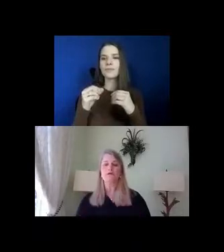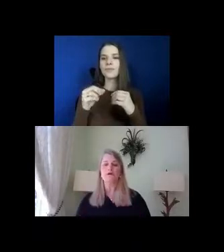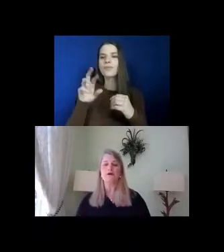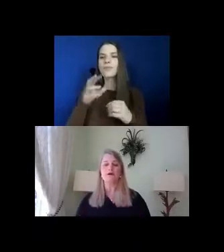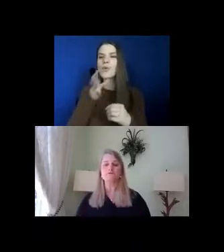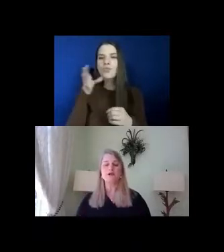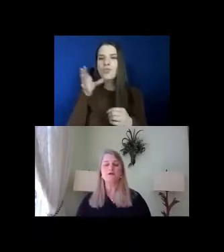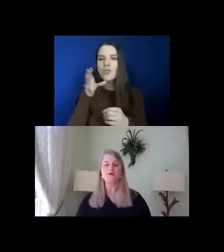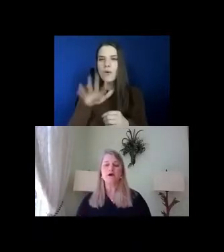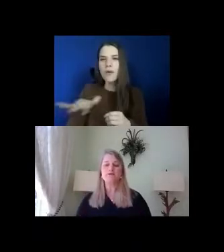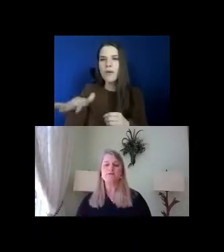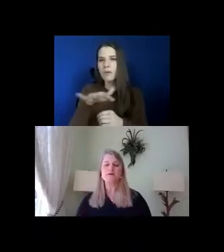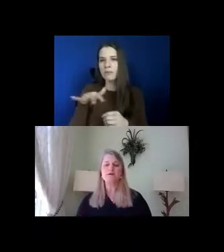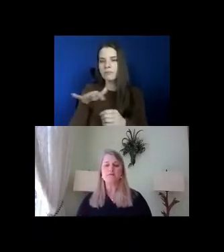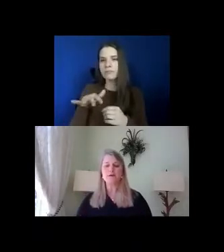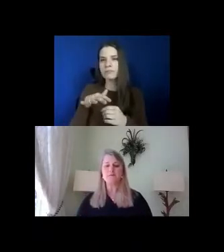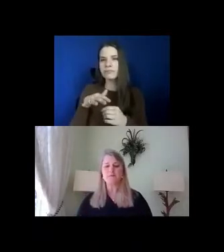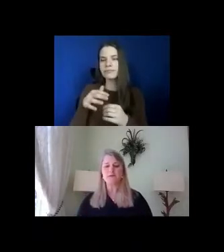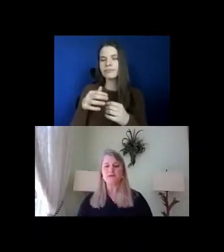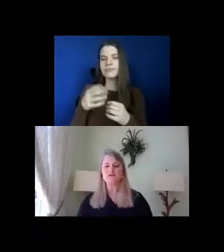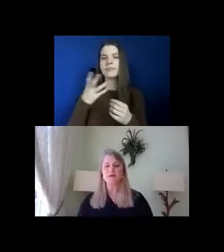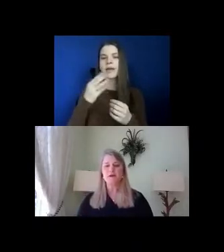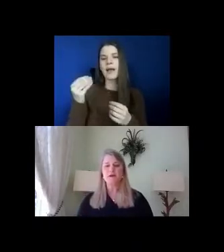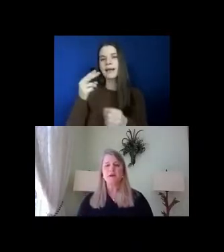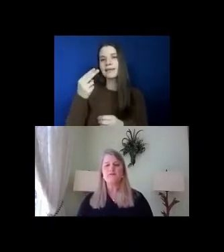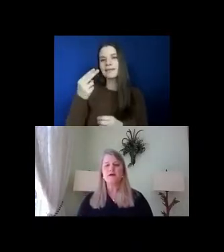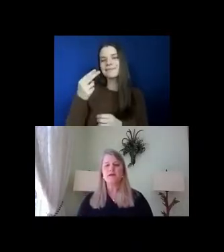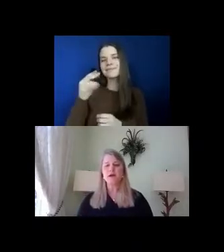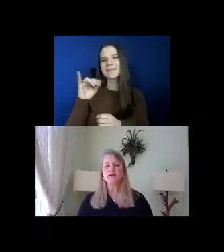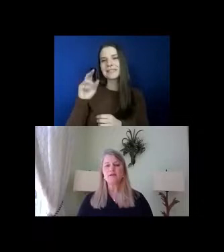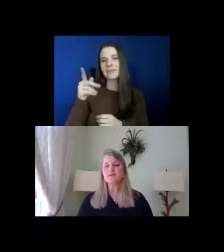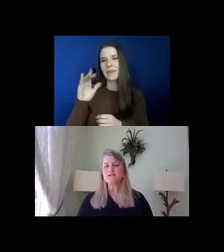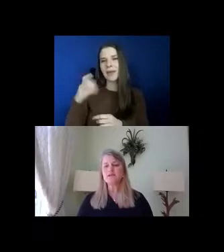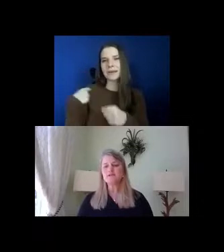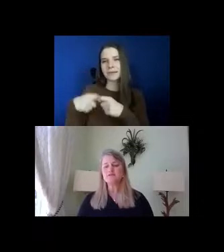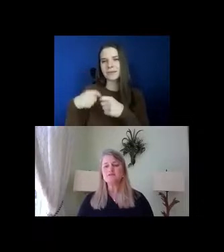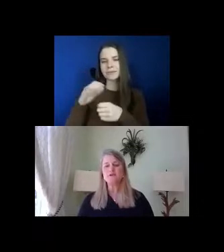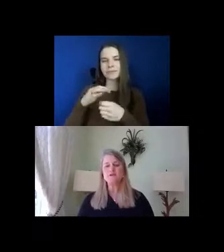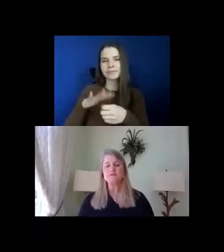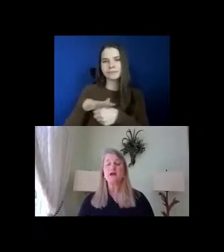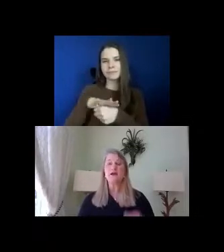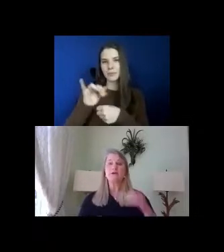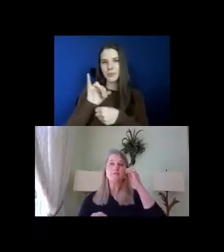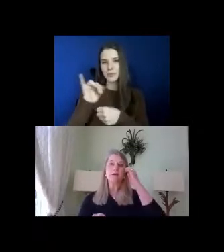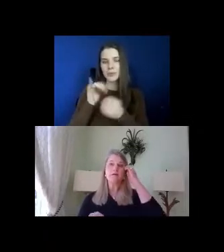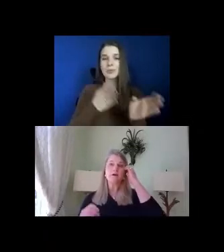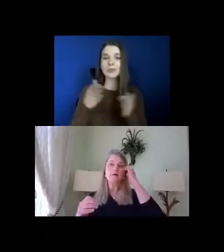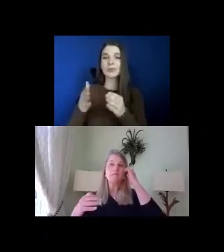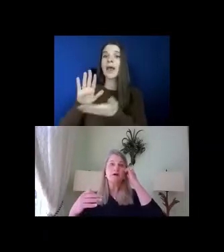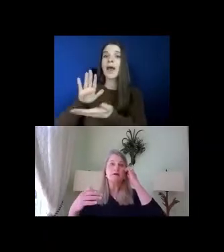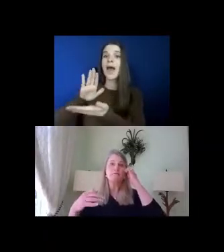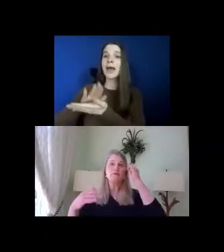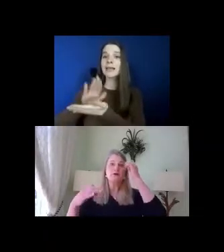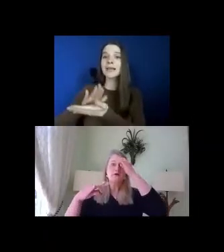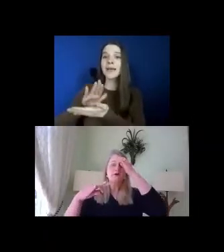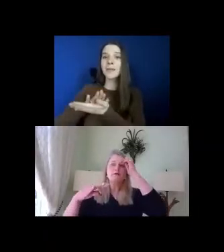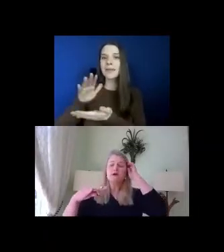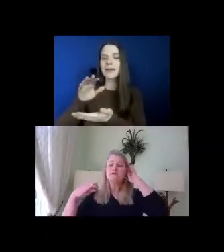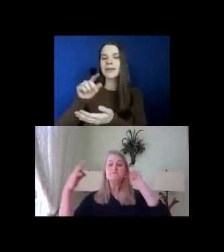rural area, as well as the Hispanic population. And then the academic settings, usually the academic kind